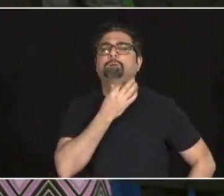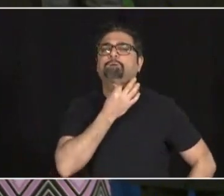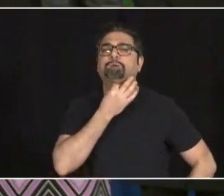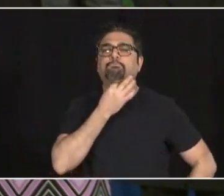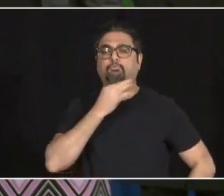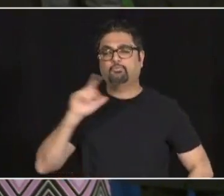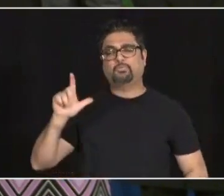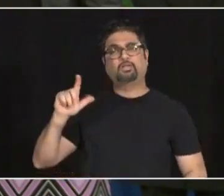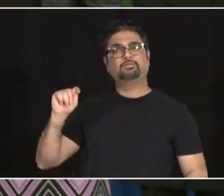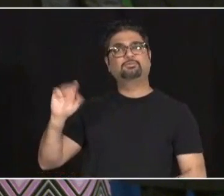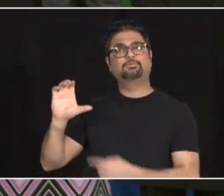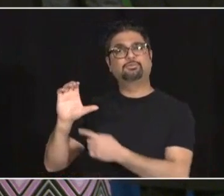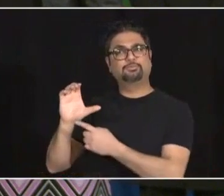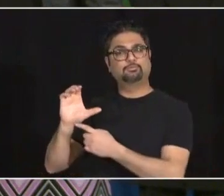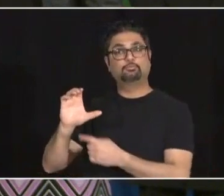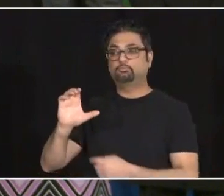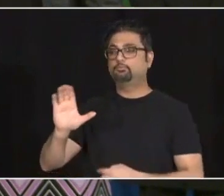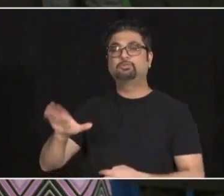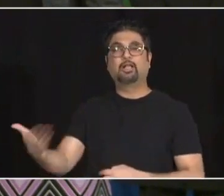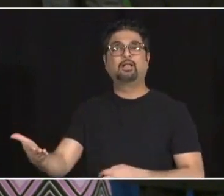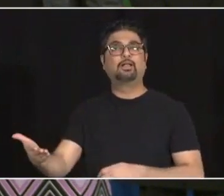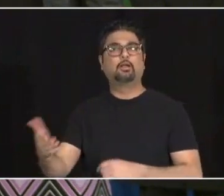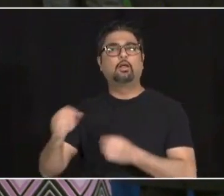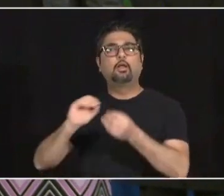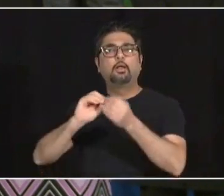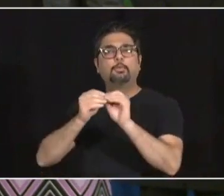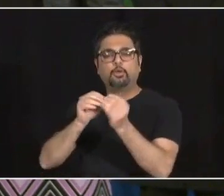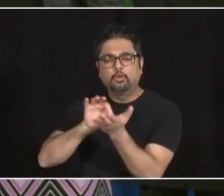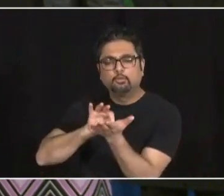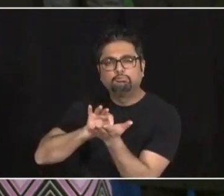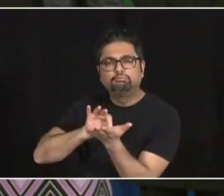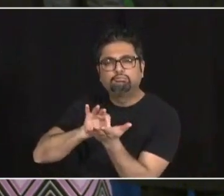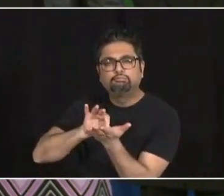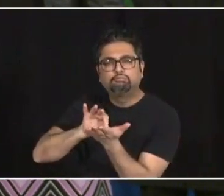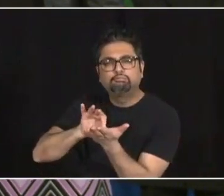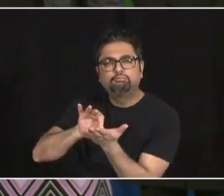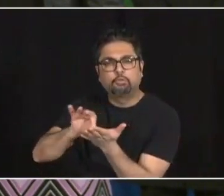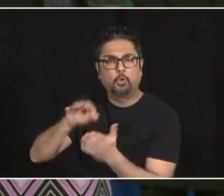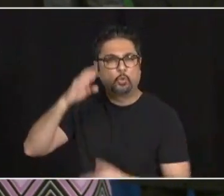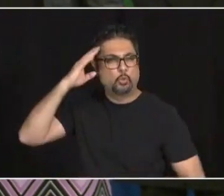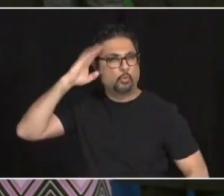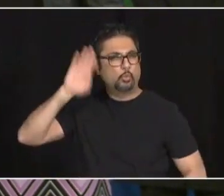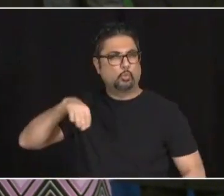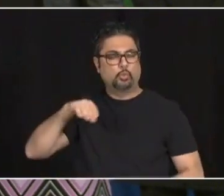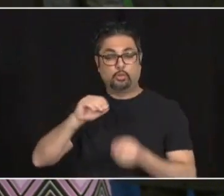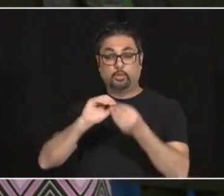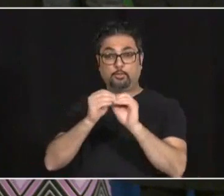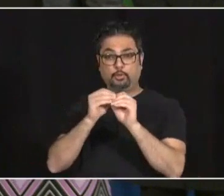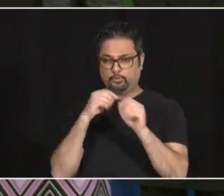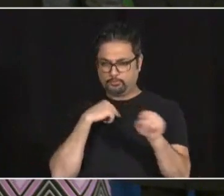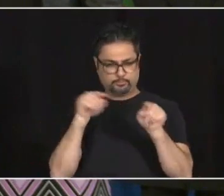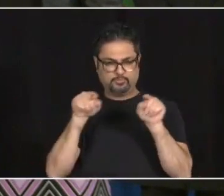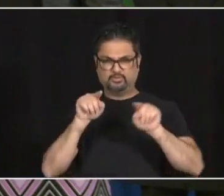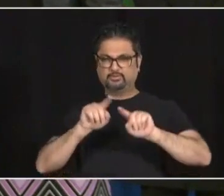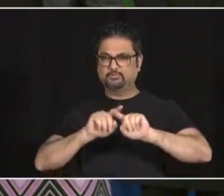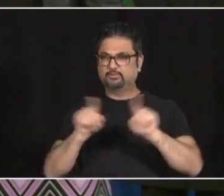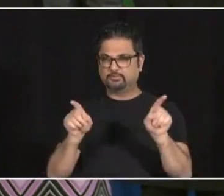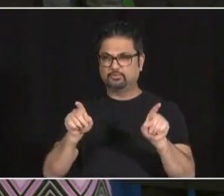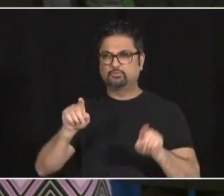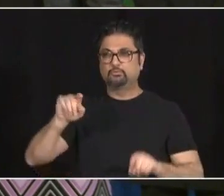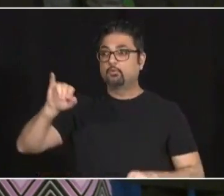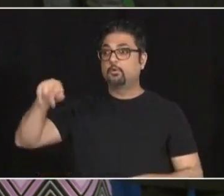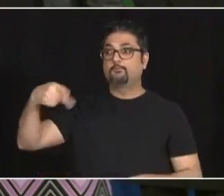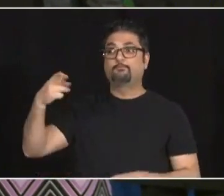and the tracking of them. You know, as you know, there has been a big difference in data between the integrated public health information